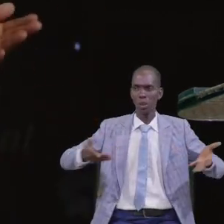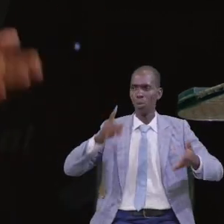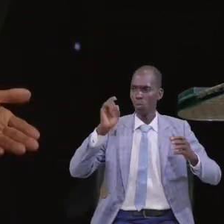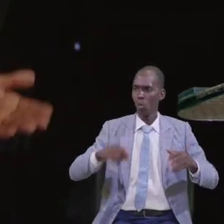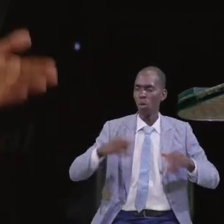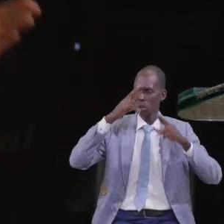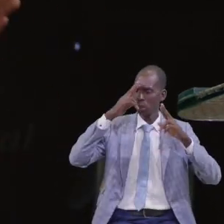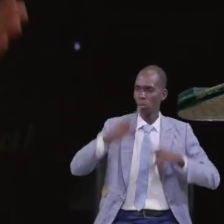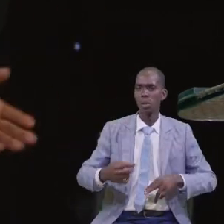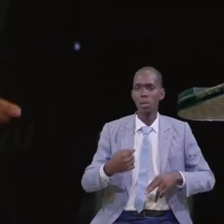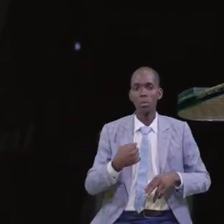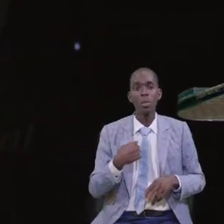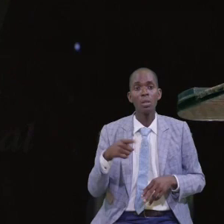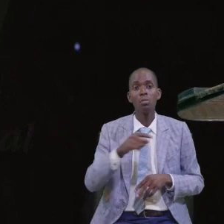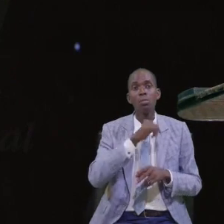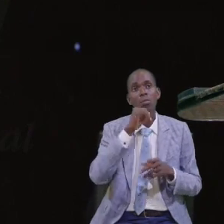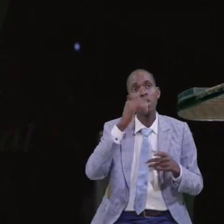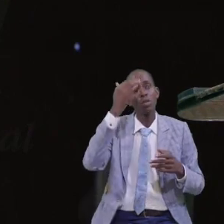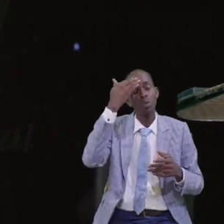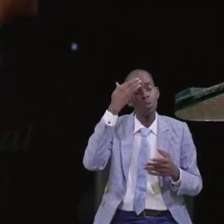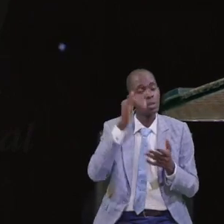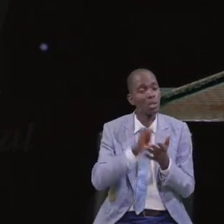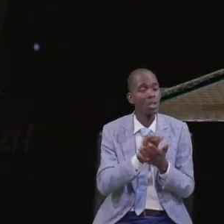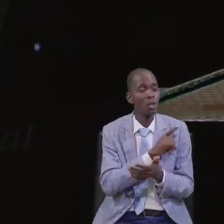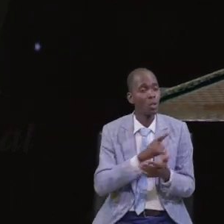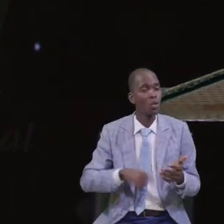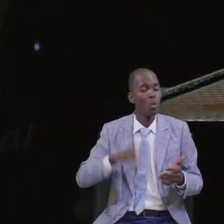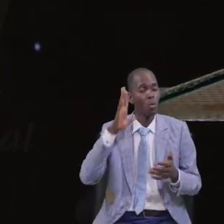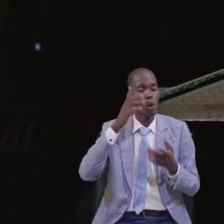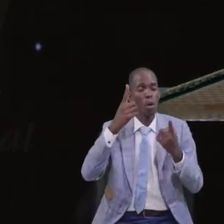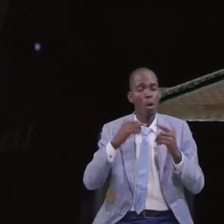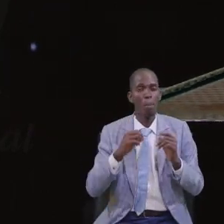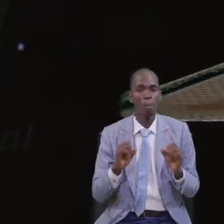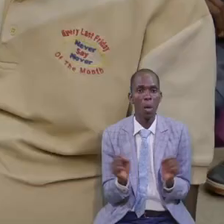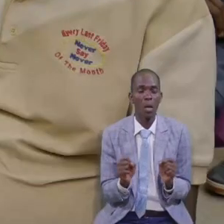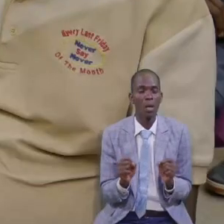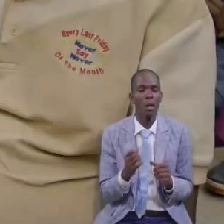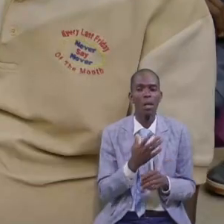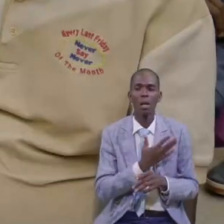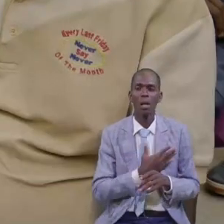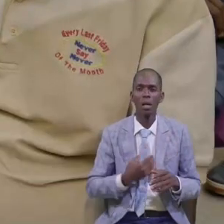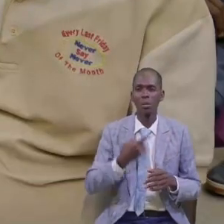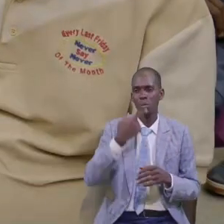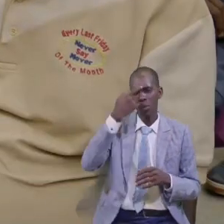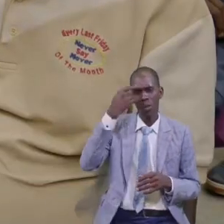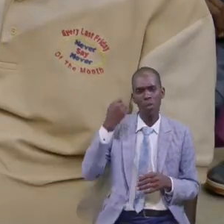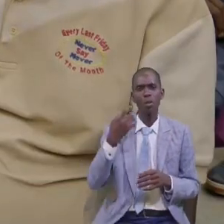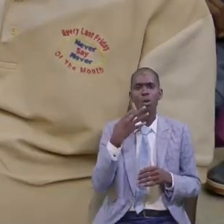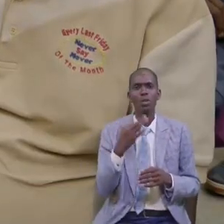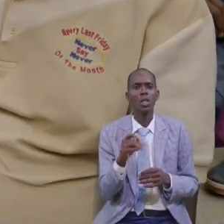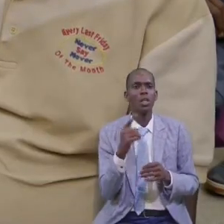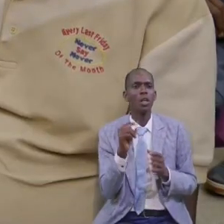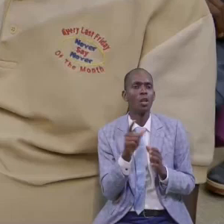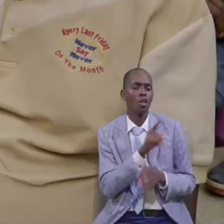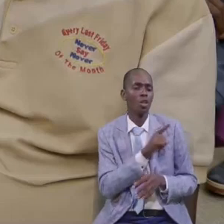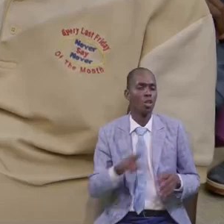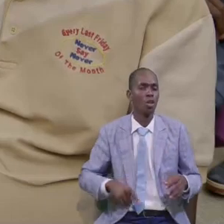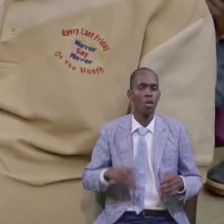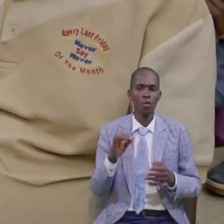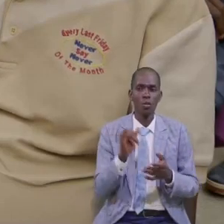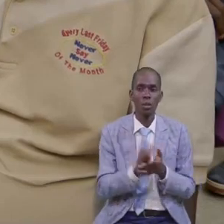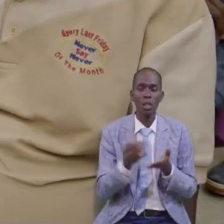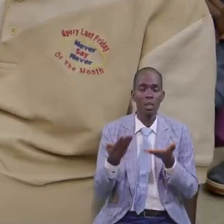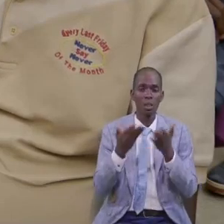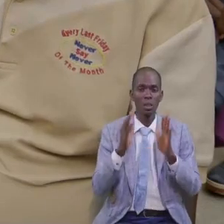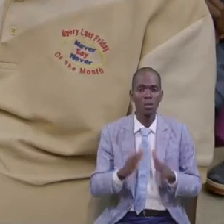know the Lord will come suddenly, because it says the Lord of that servant shall